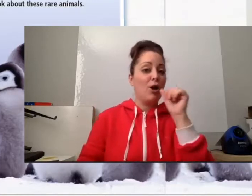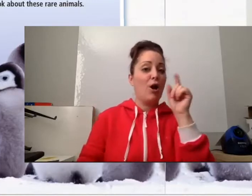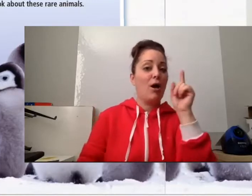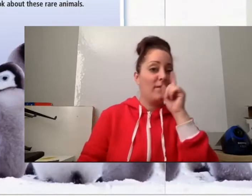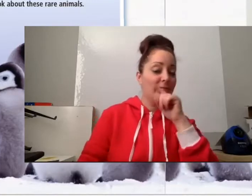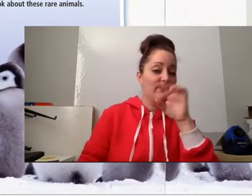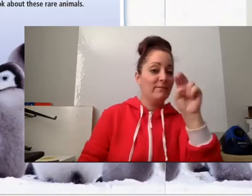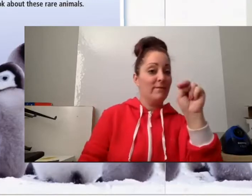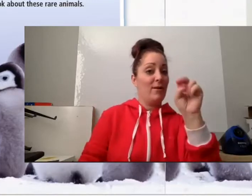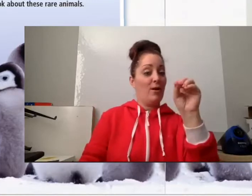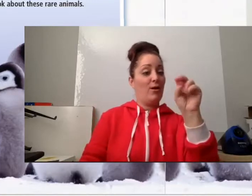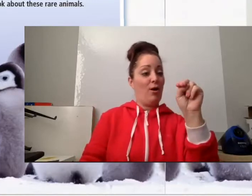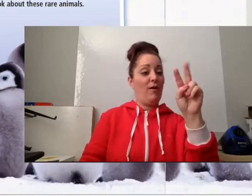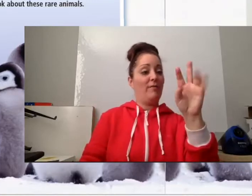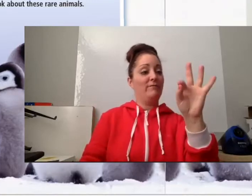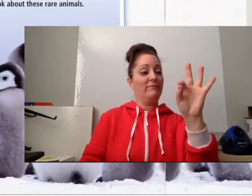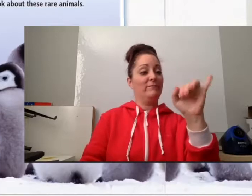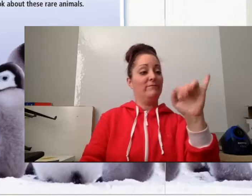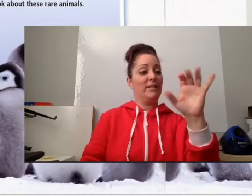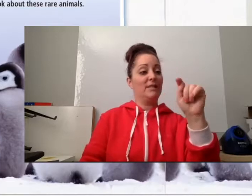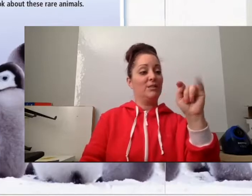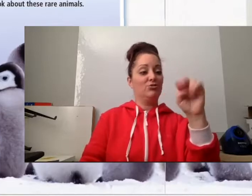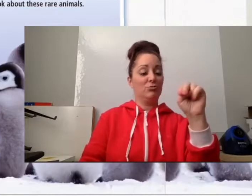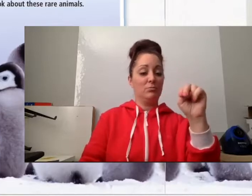narrative non-fiction.